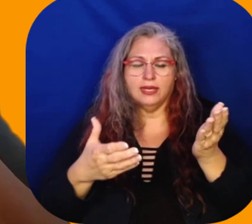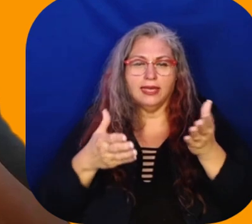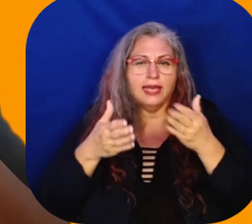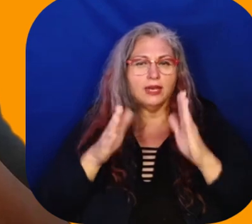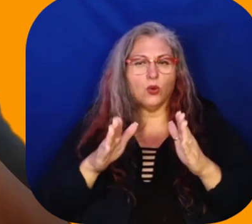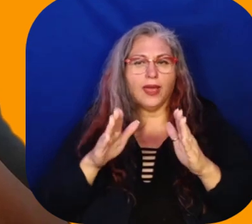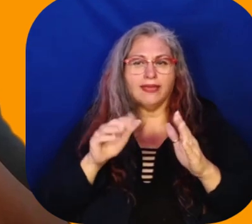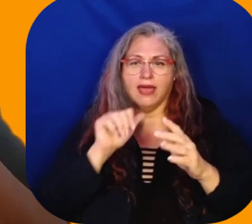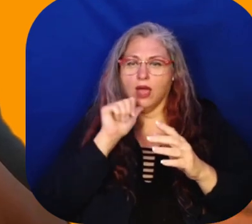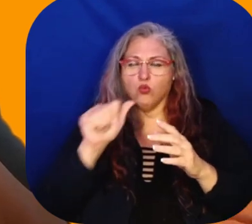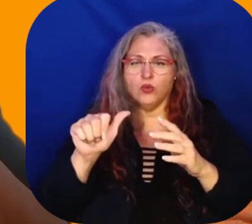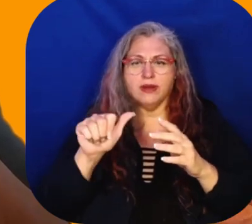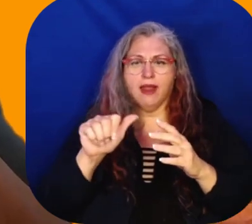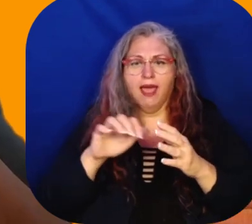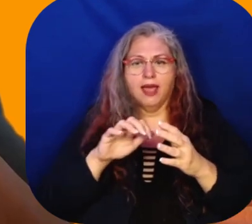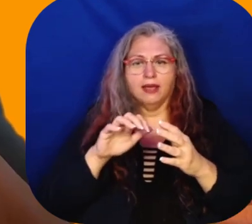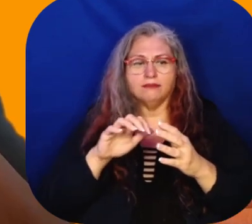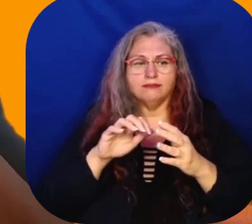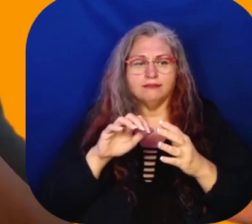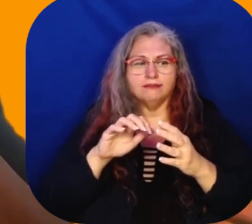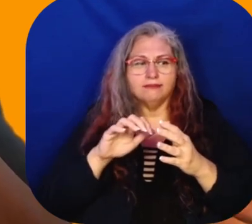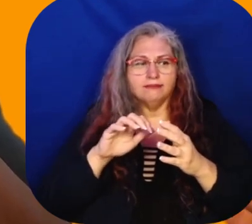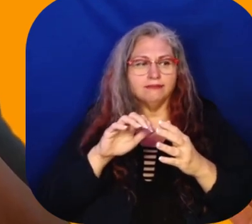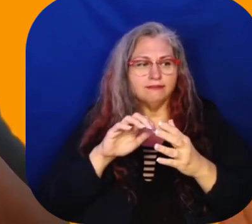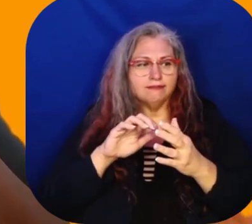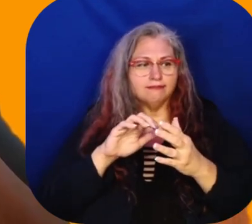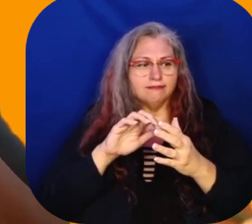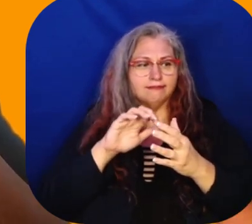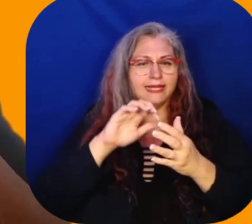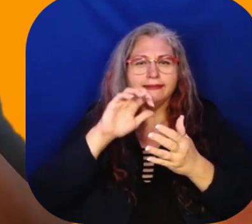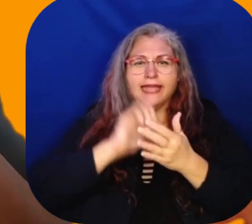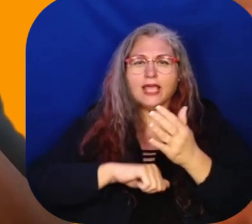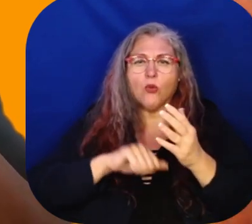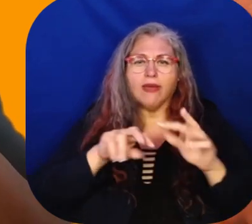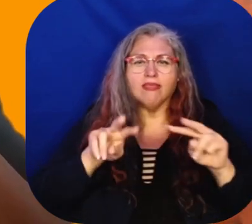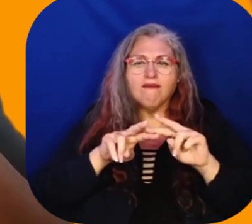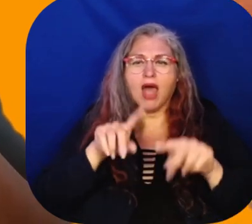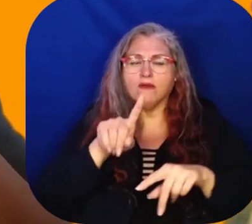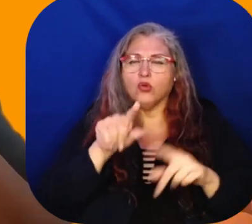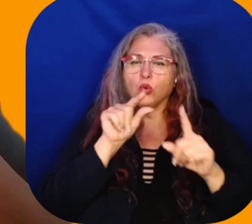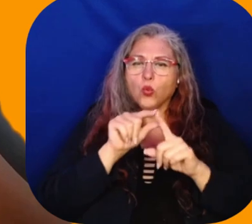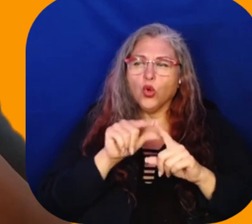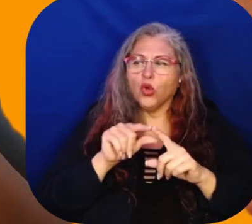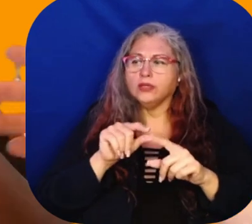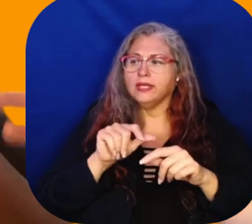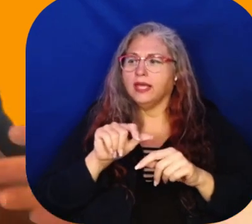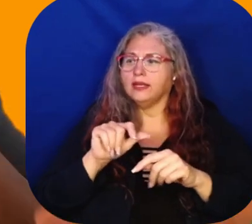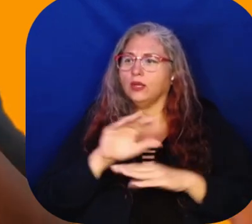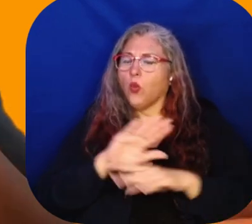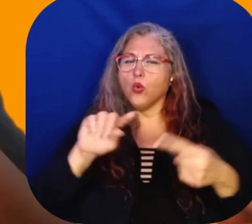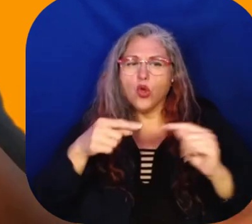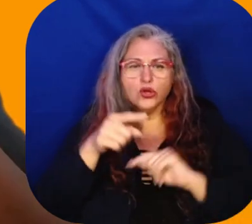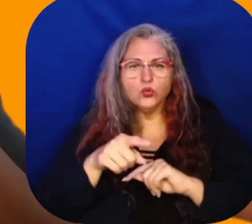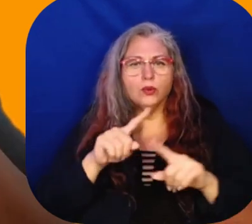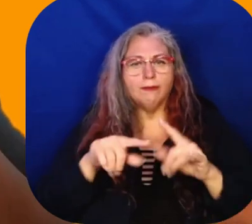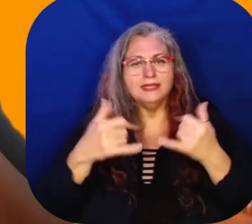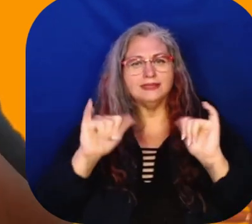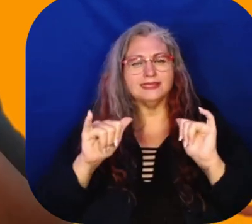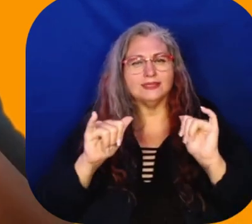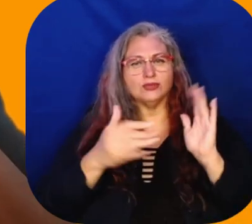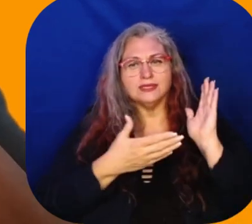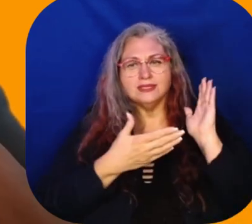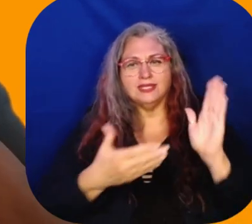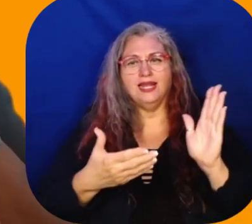compromising your word, yeah, and it's not hurting you, mm-hmm, but it's delivering what you need to deliver. How